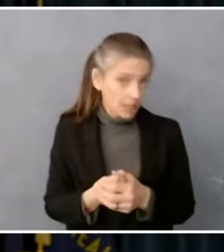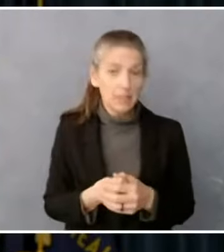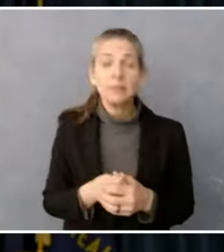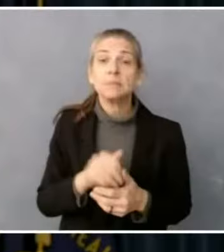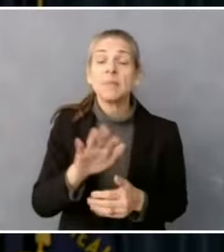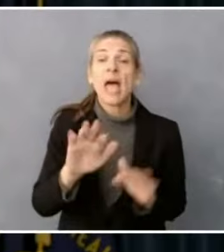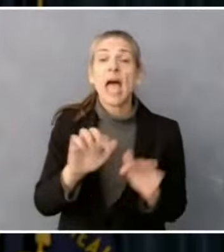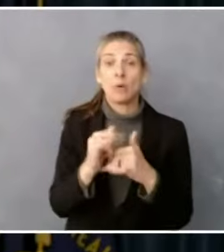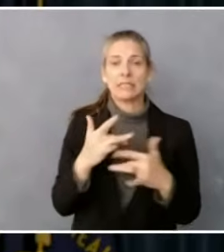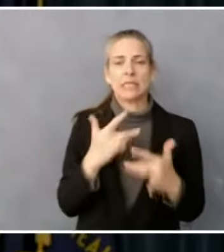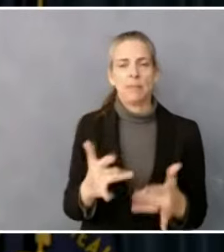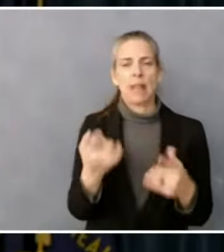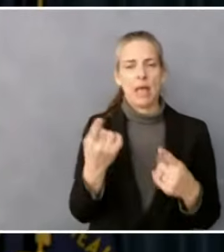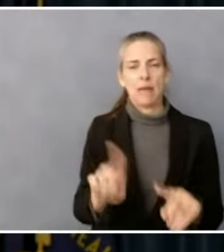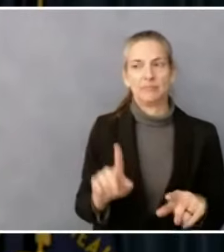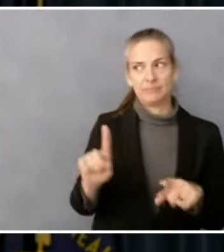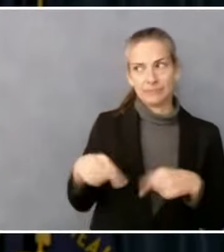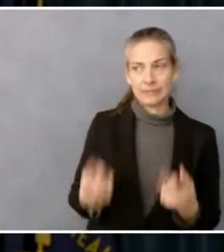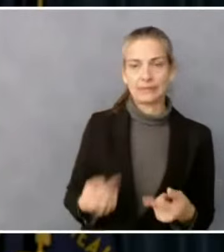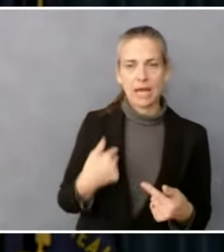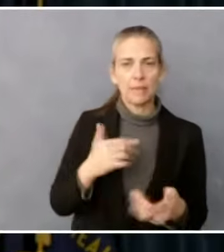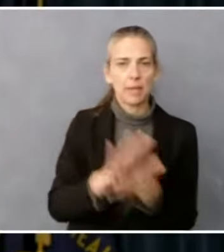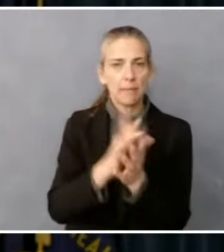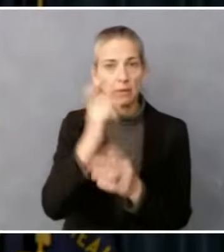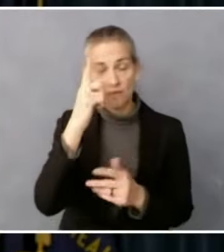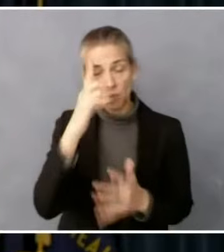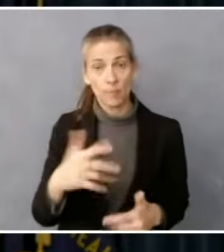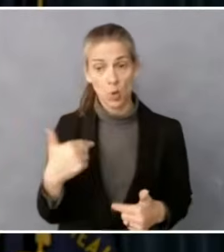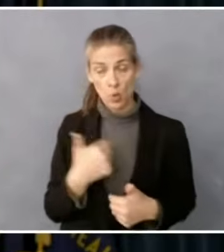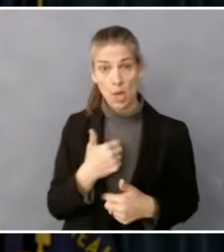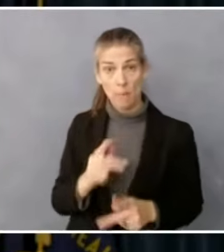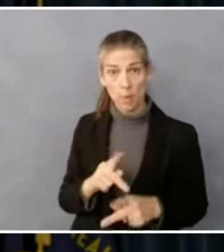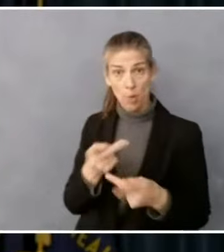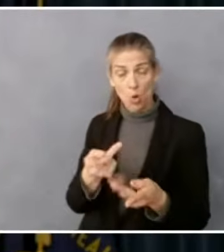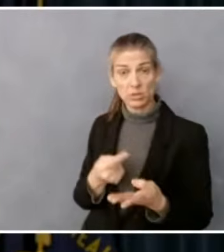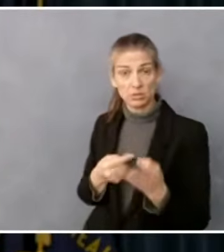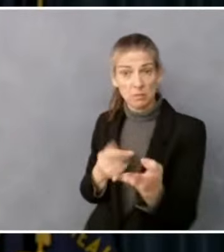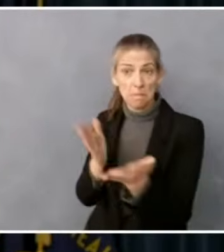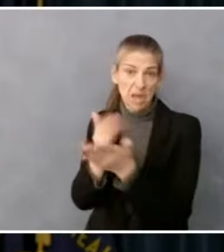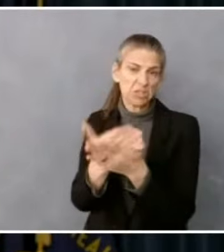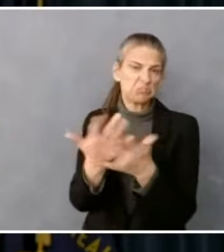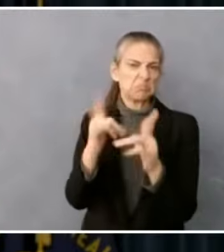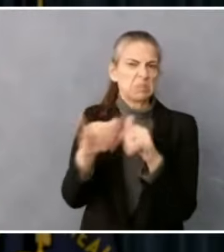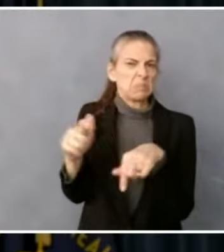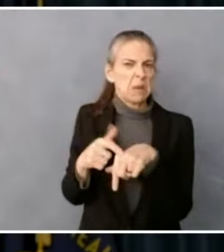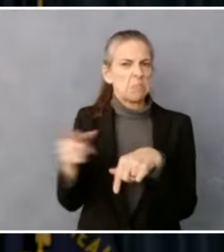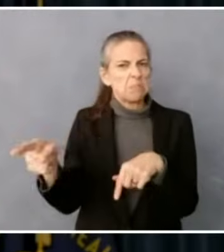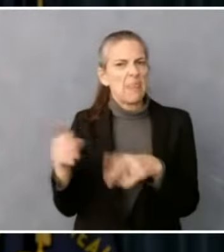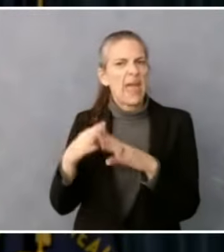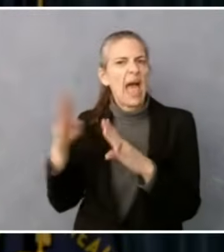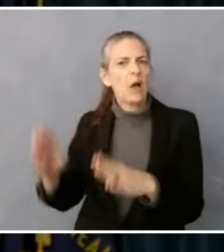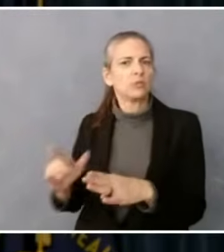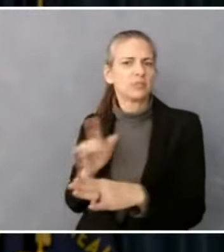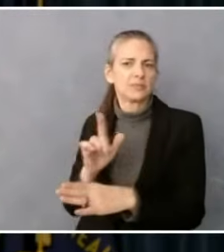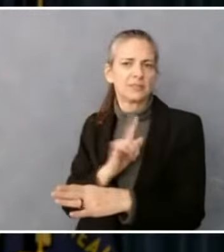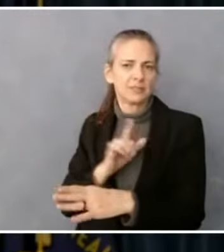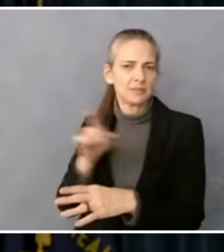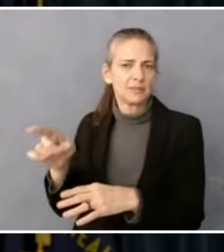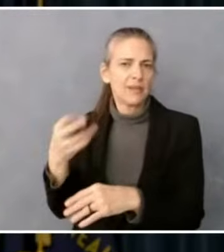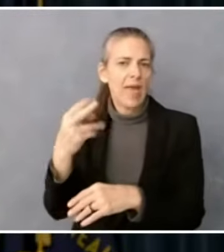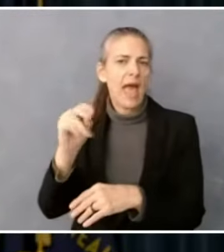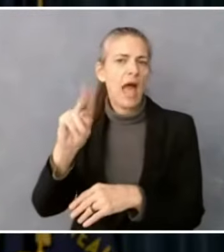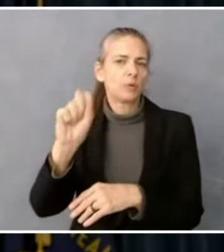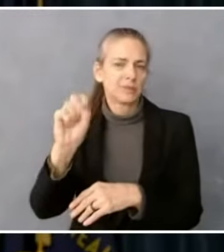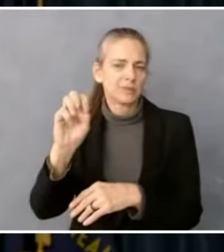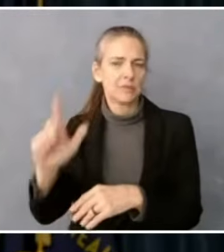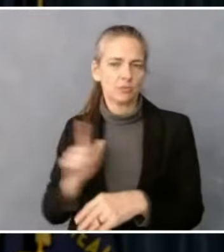happens, at least since I've been governor, is we put out our proposed budget around the same time the House puts out their budget. We work together